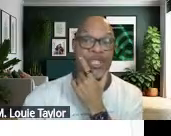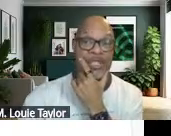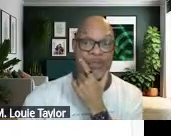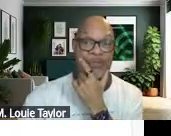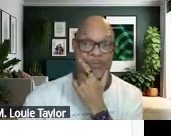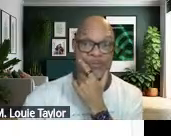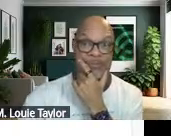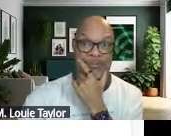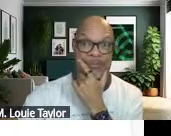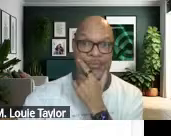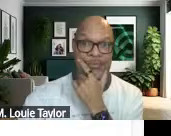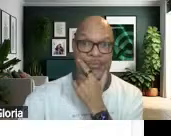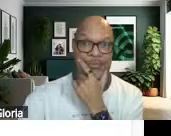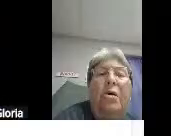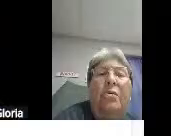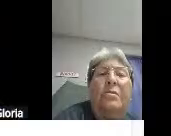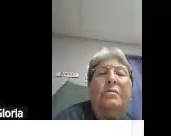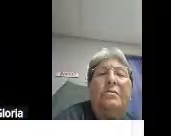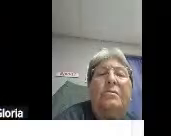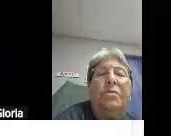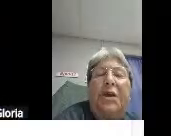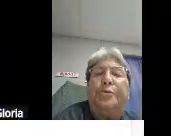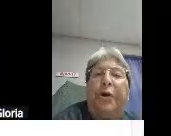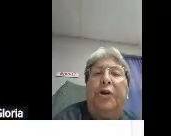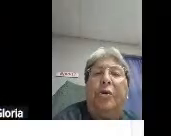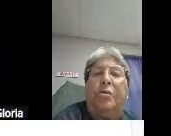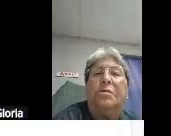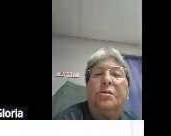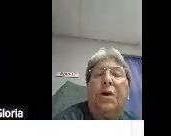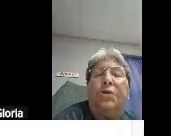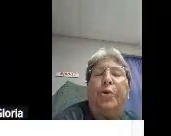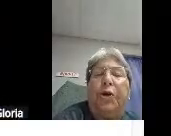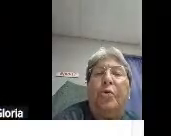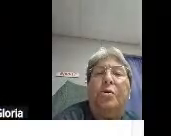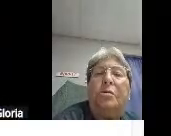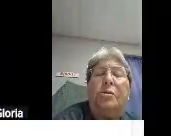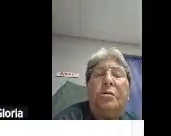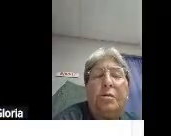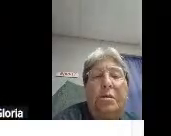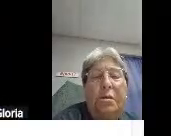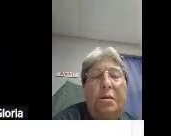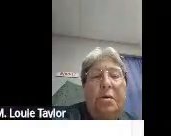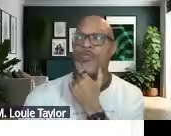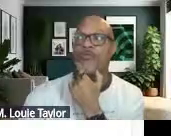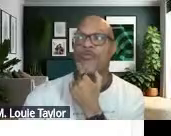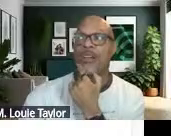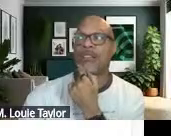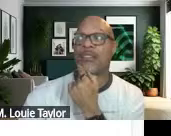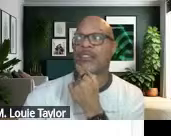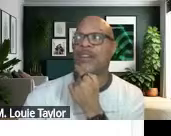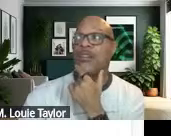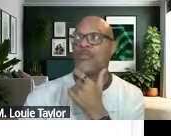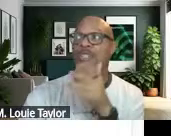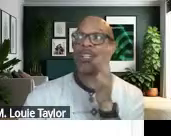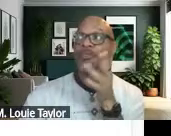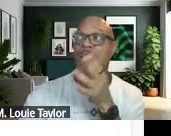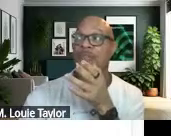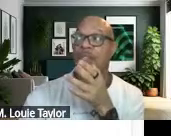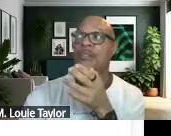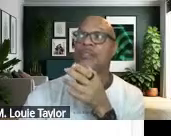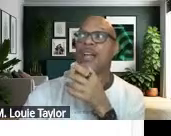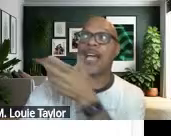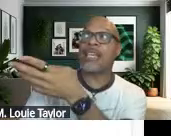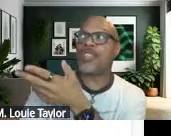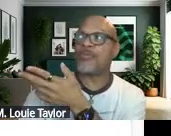from the system. Wow. All right. That's pretty cool. So for my email number 6 or